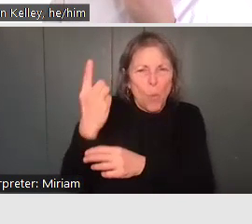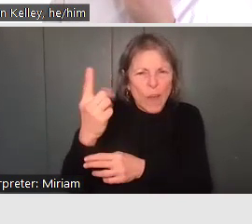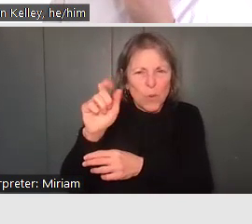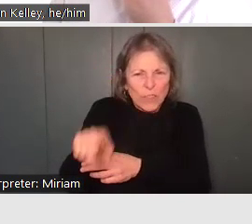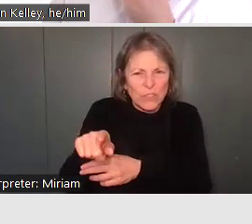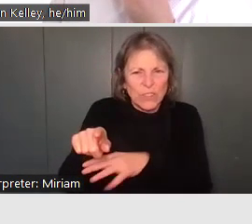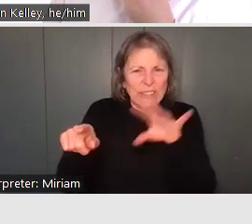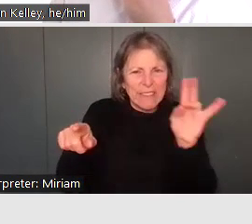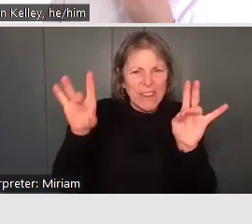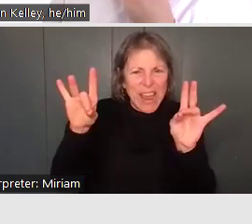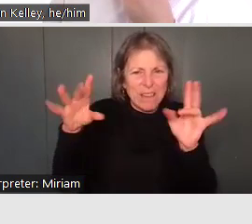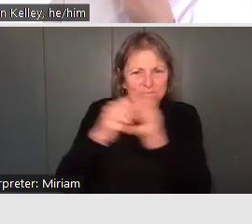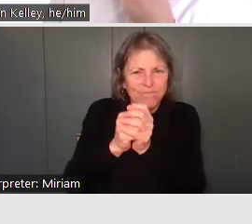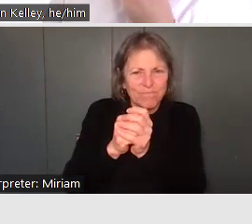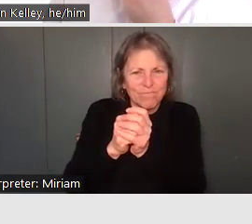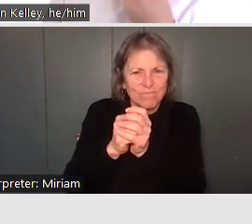question, really.